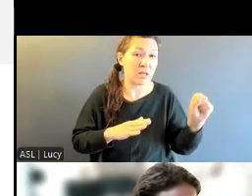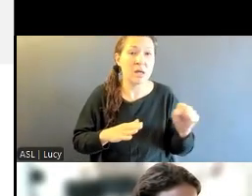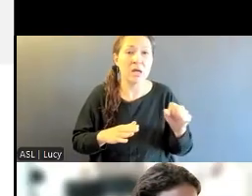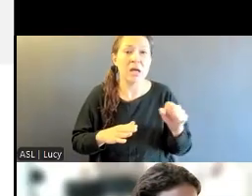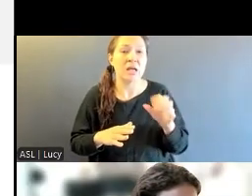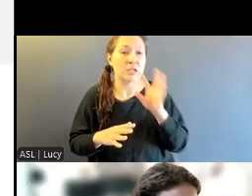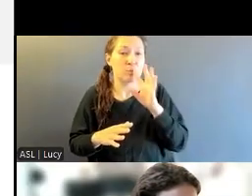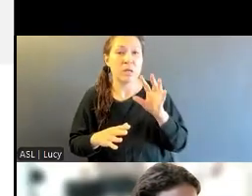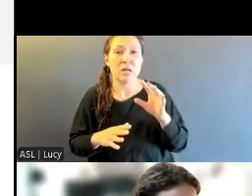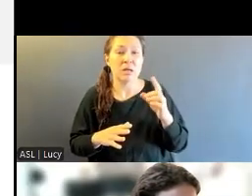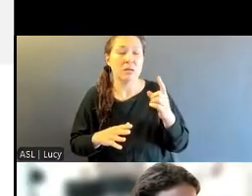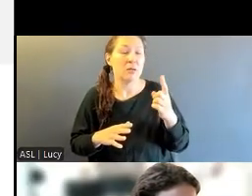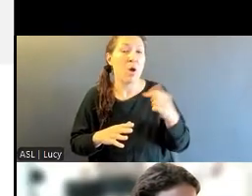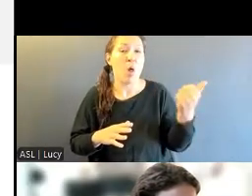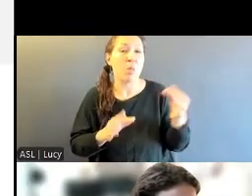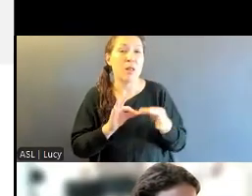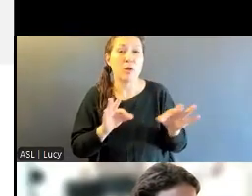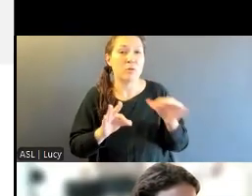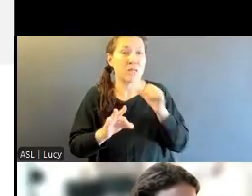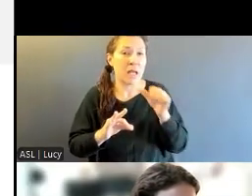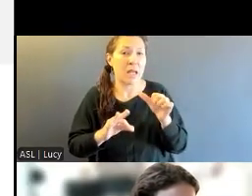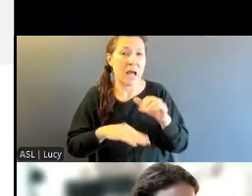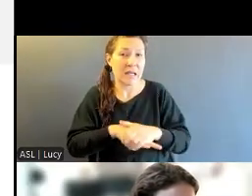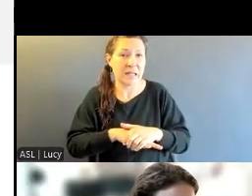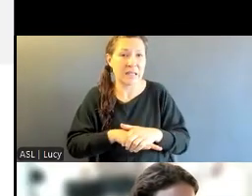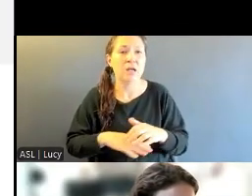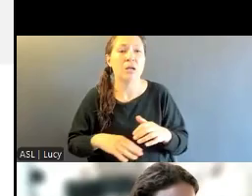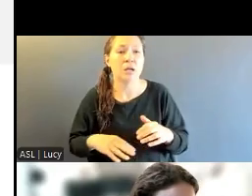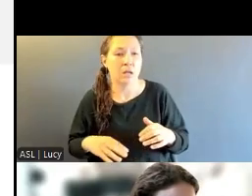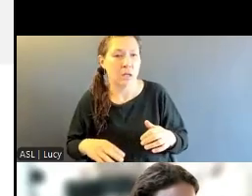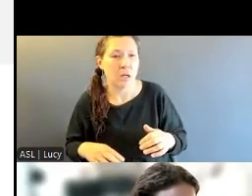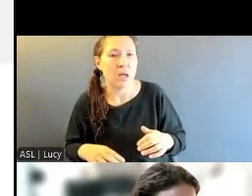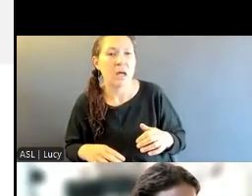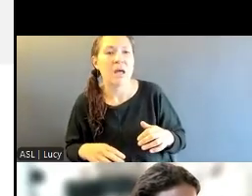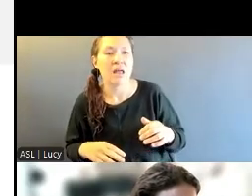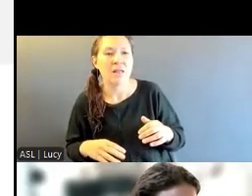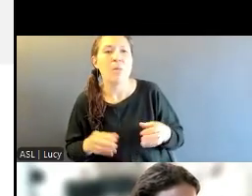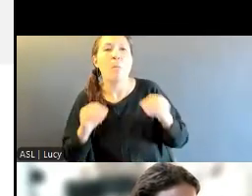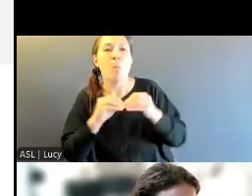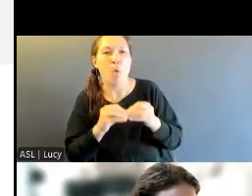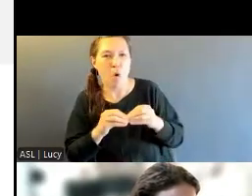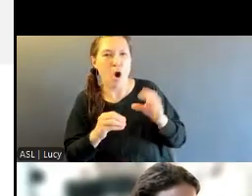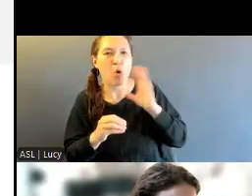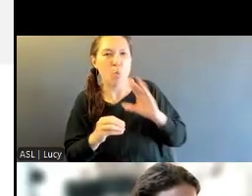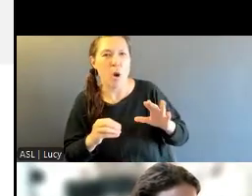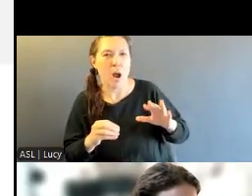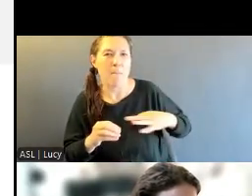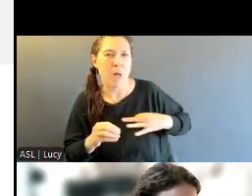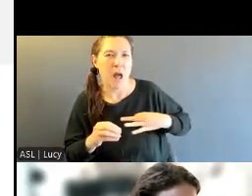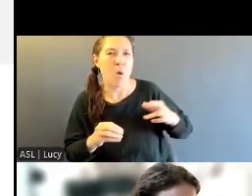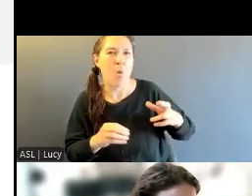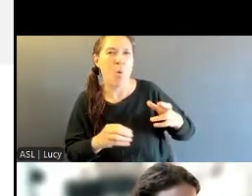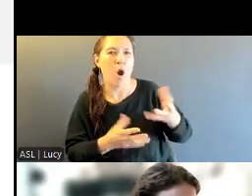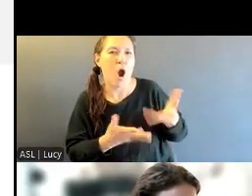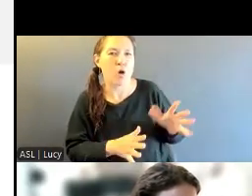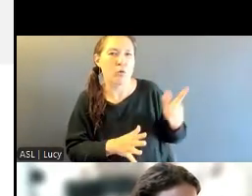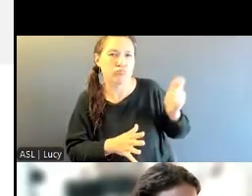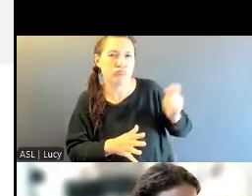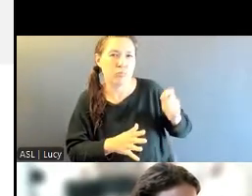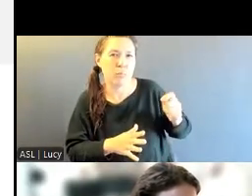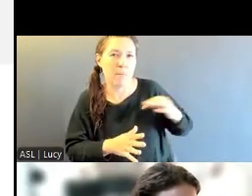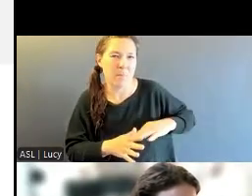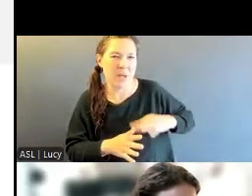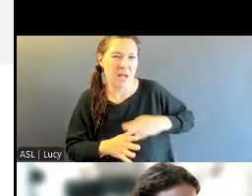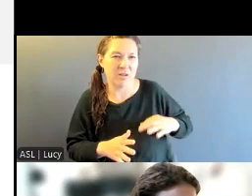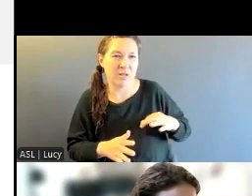receiving benefits. So they reported applying for or receiving benefits more often than Cape Cod and Islands residents overall. I'll